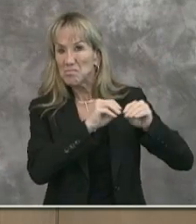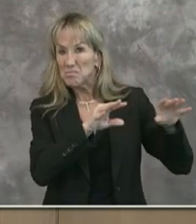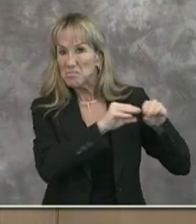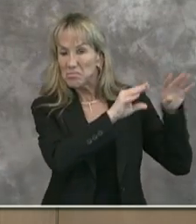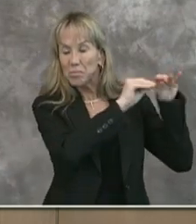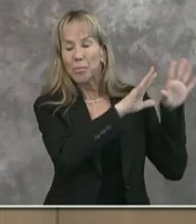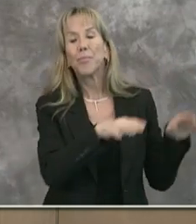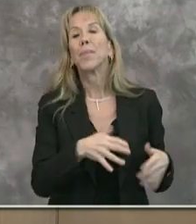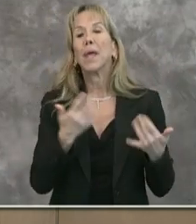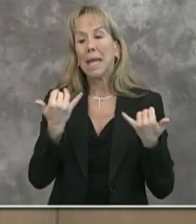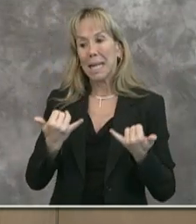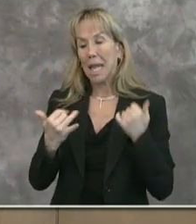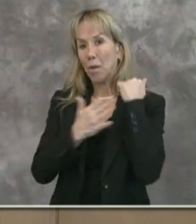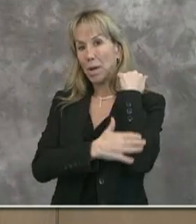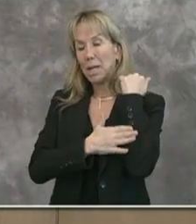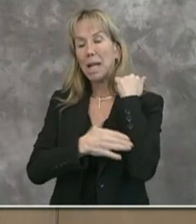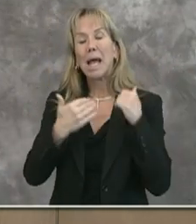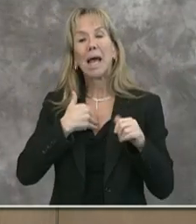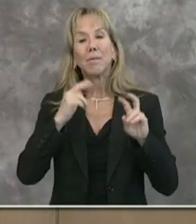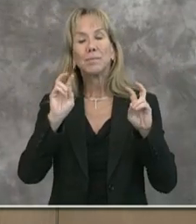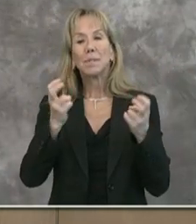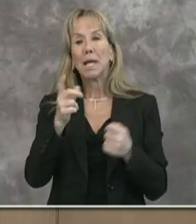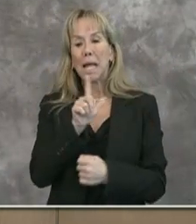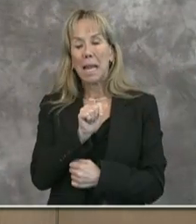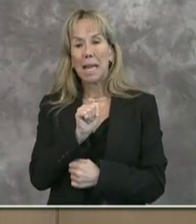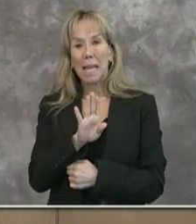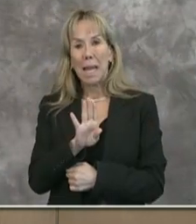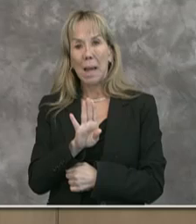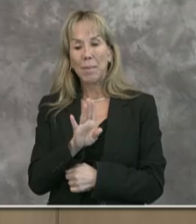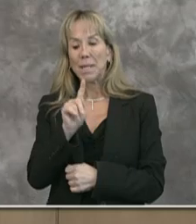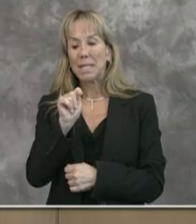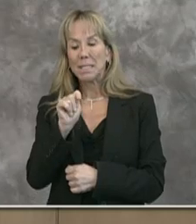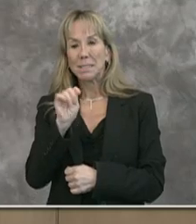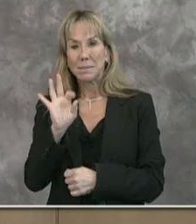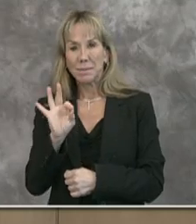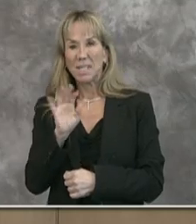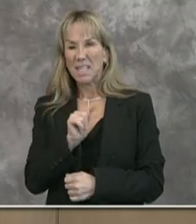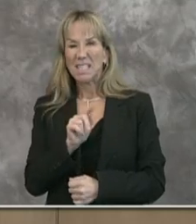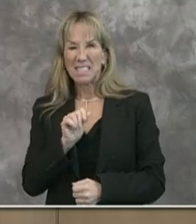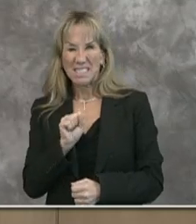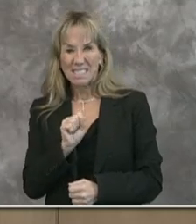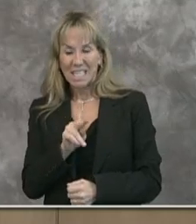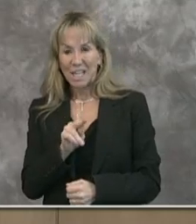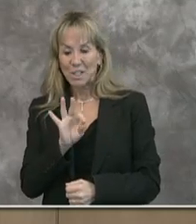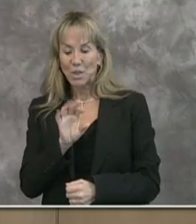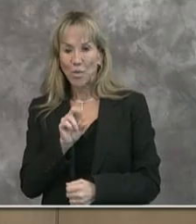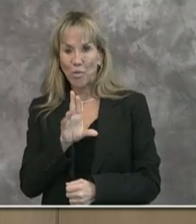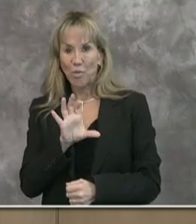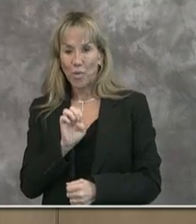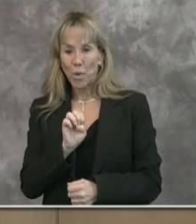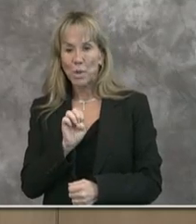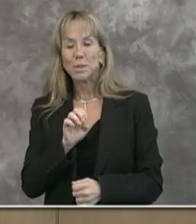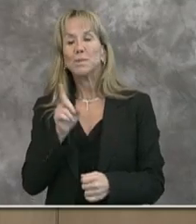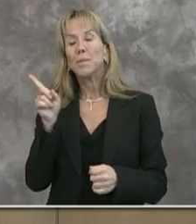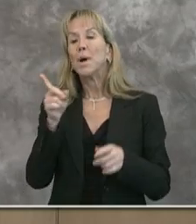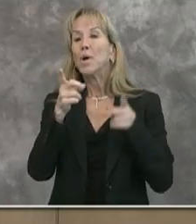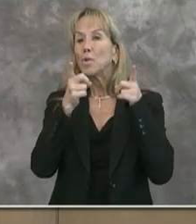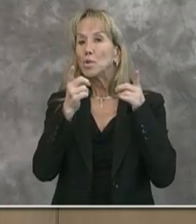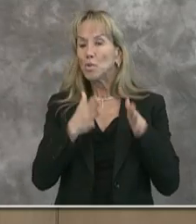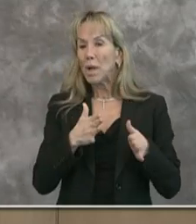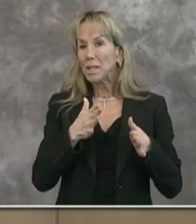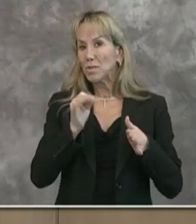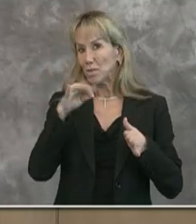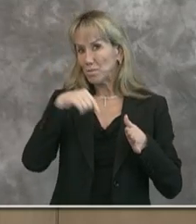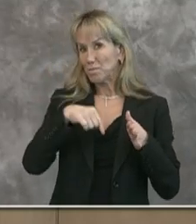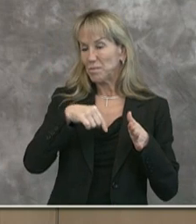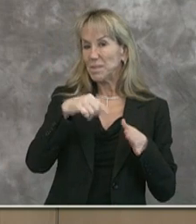county has created a laboratory task force that is headed by our county's public health laboratory director, Brett